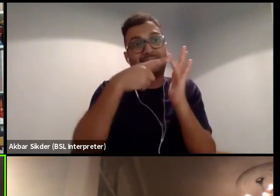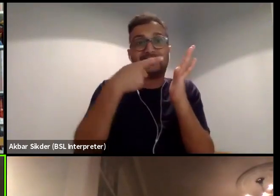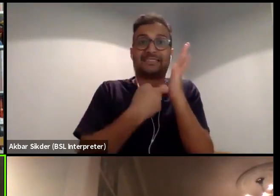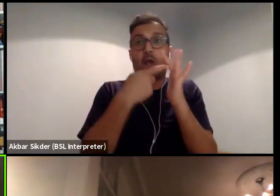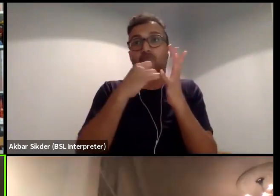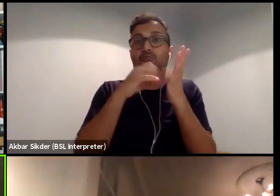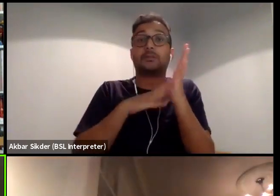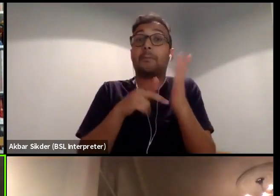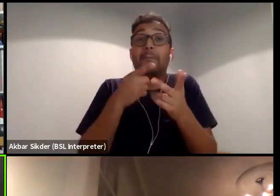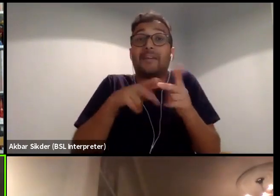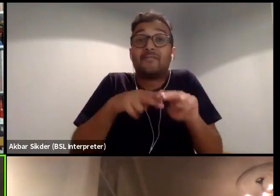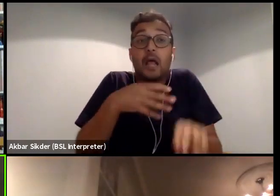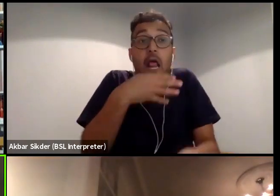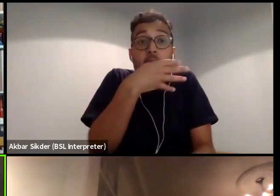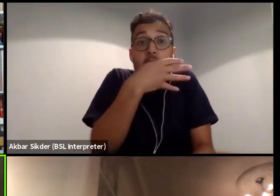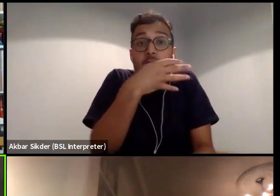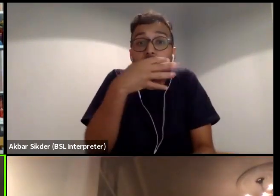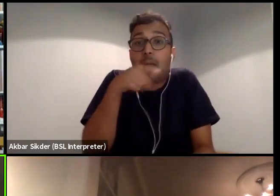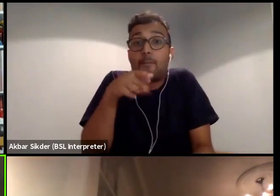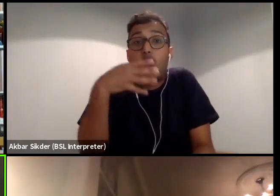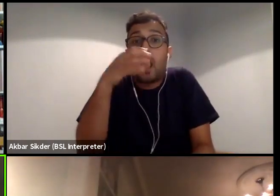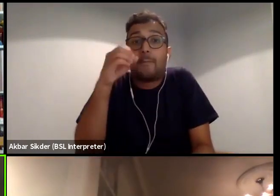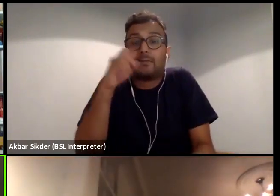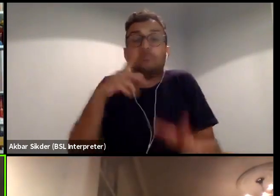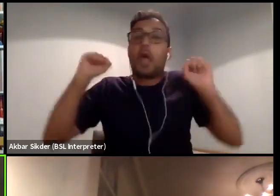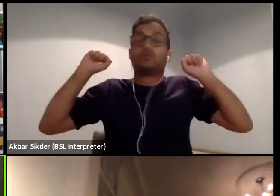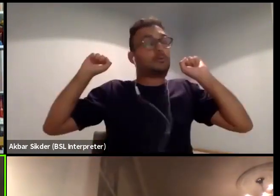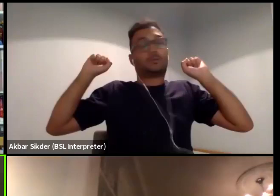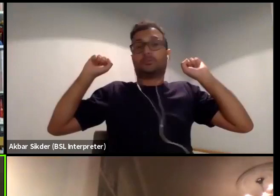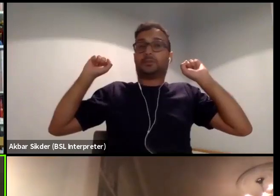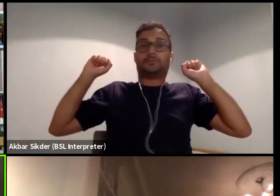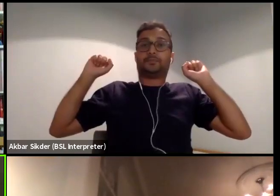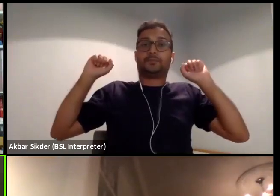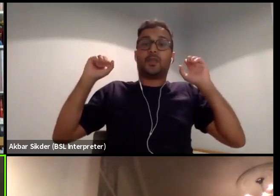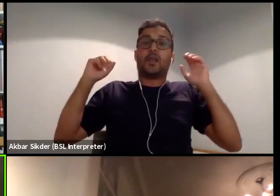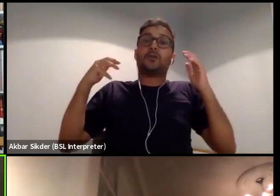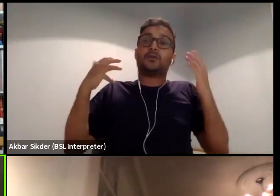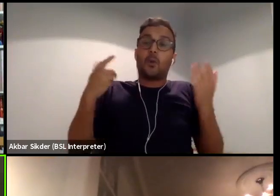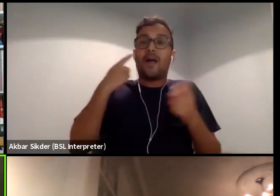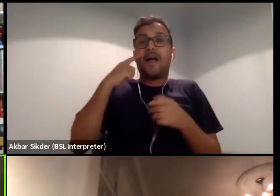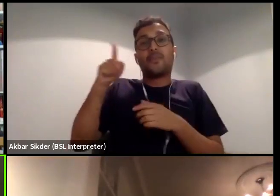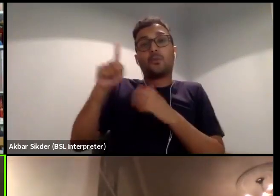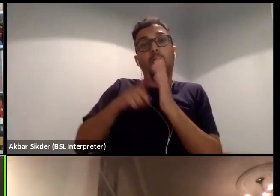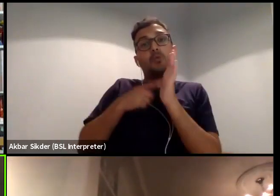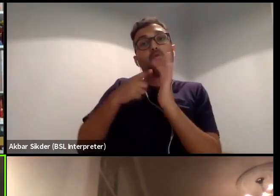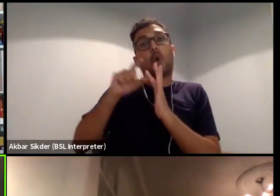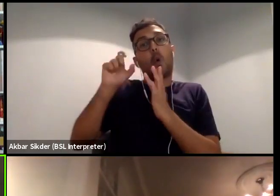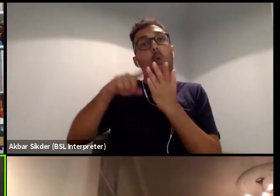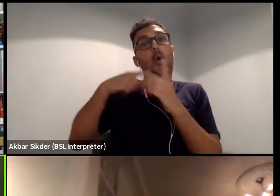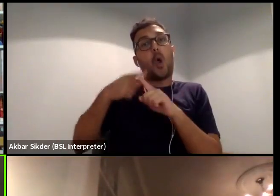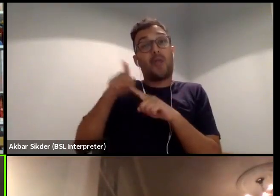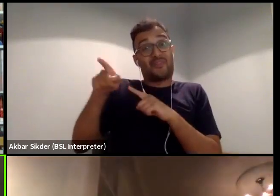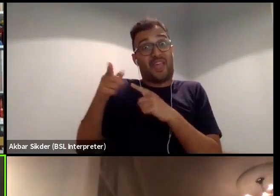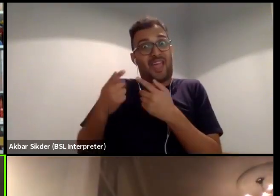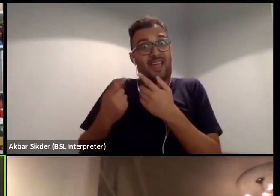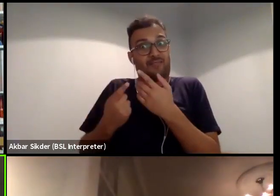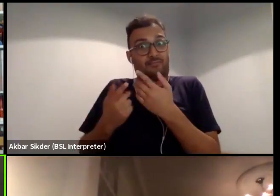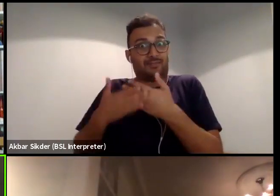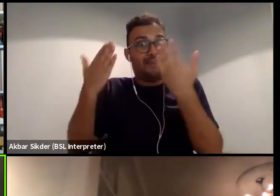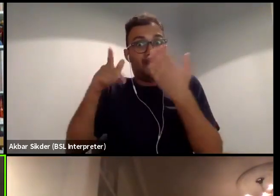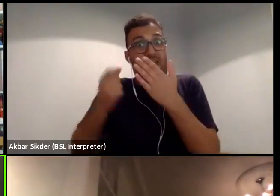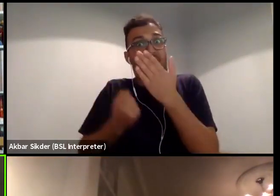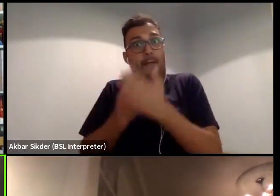case of Joe Cox was, what it is the motive and not the method that defines something